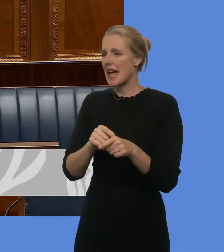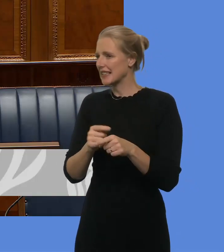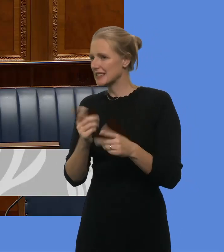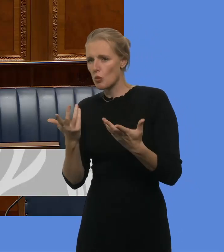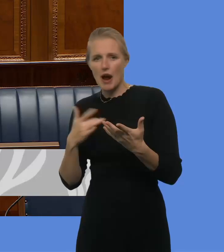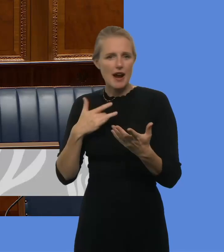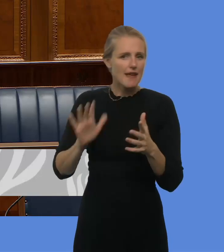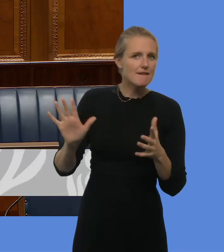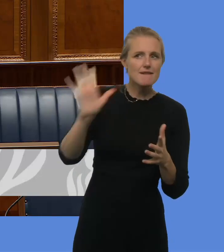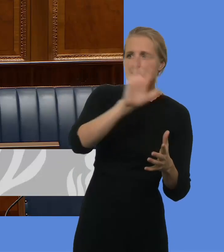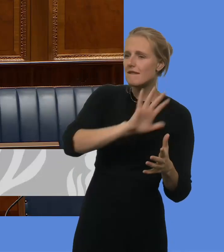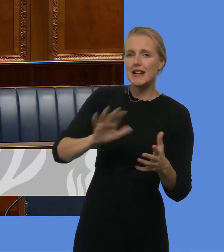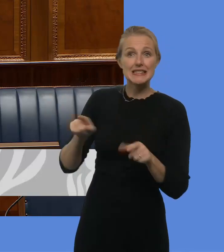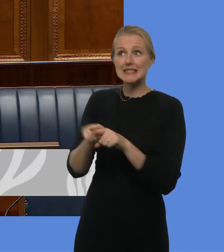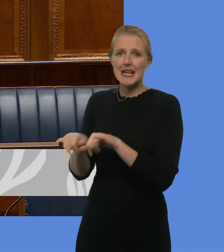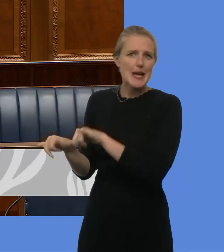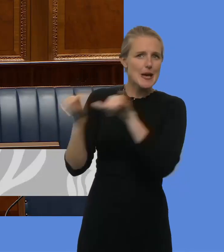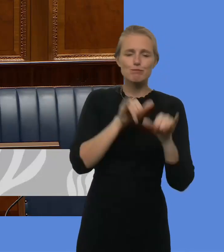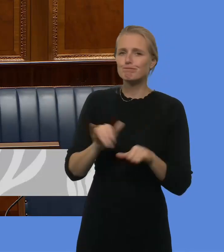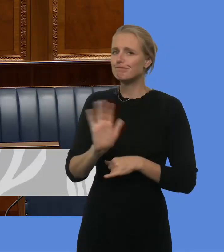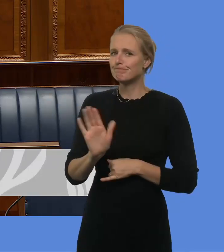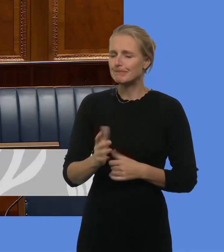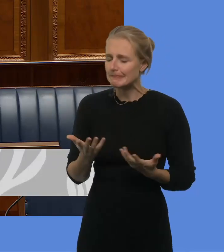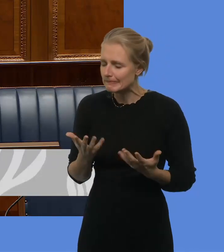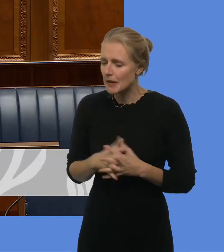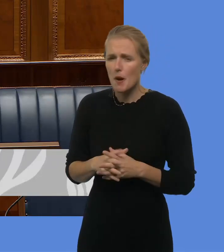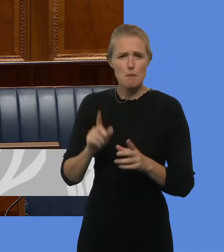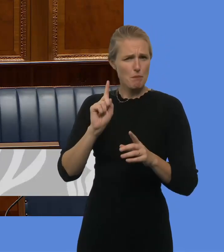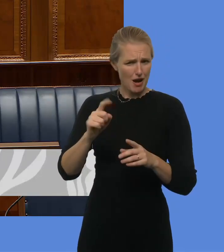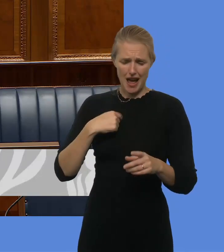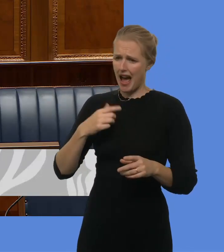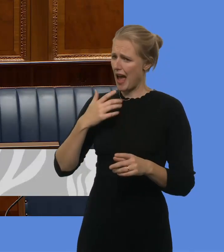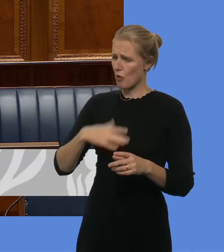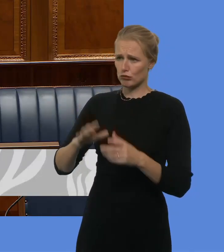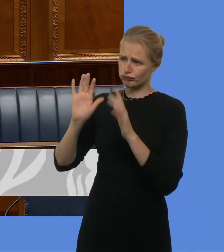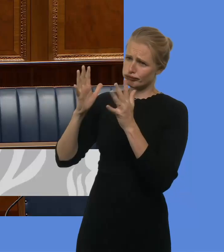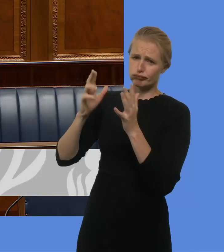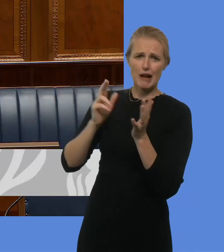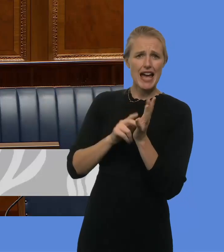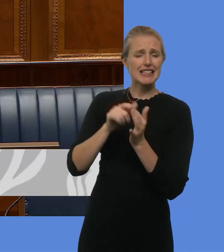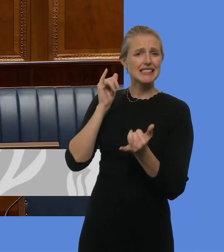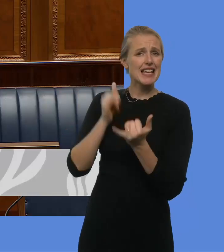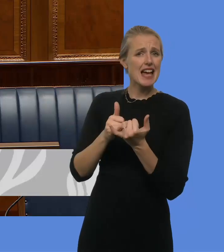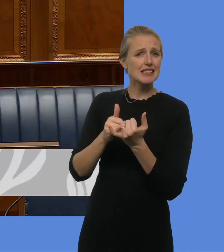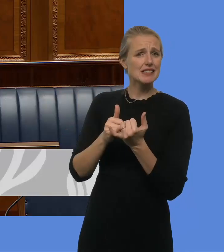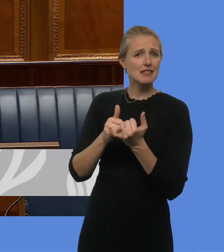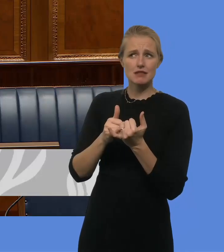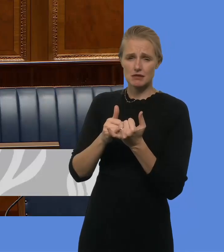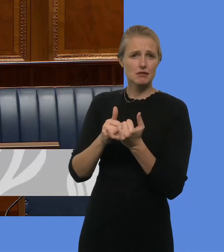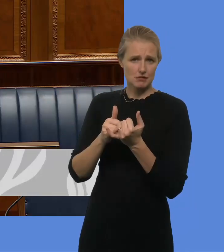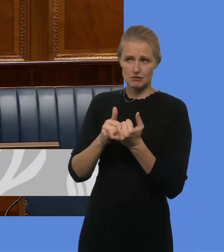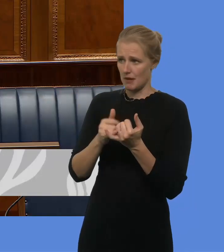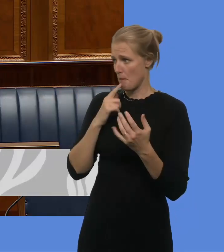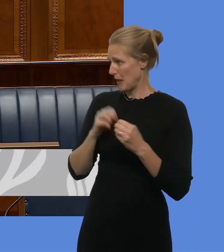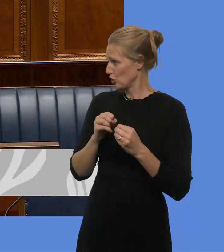province. I would also like to recognise the excellent work in this field of the National Deaf Children's Society, which has been previously referenced,